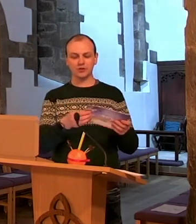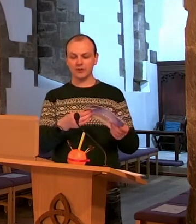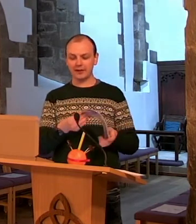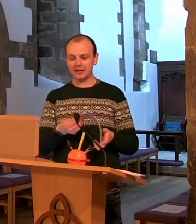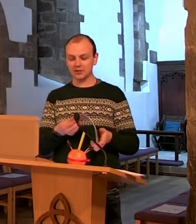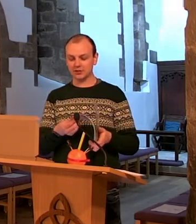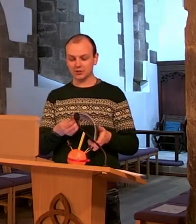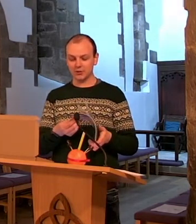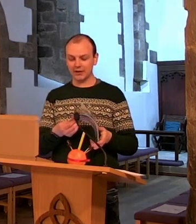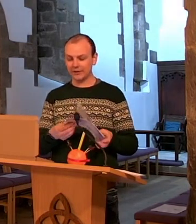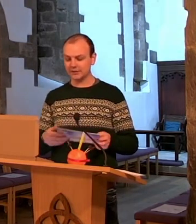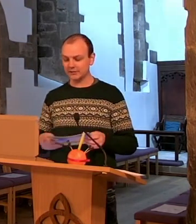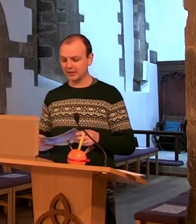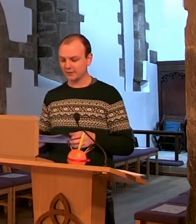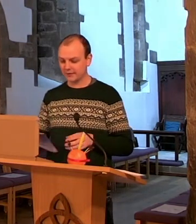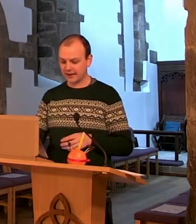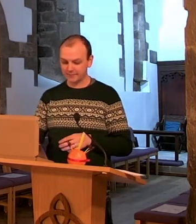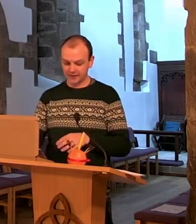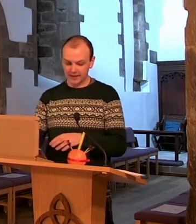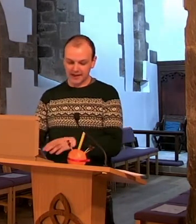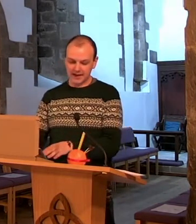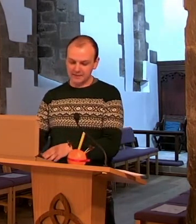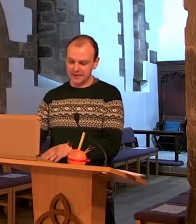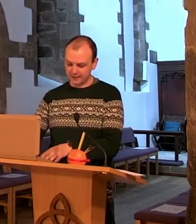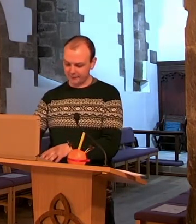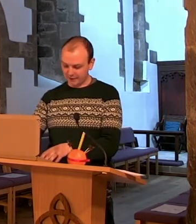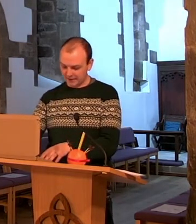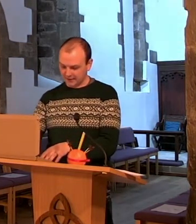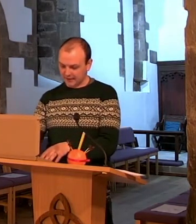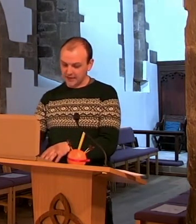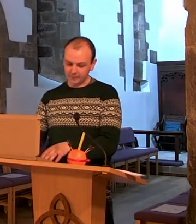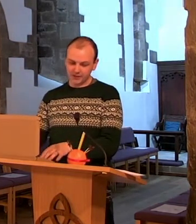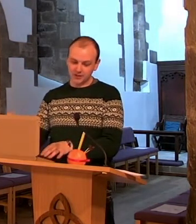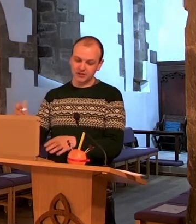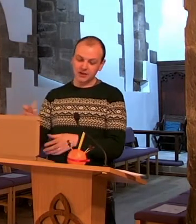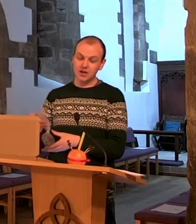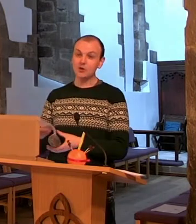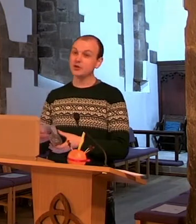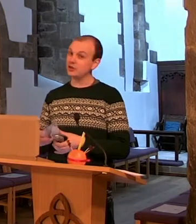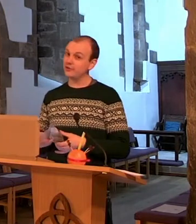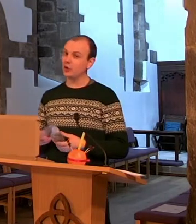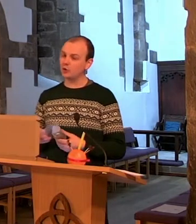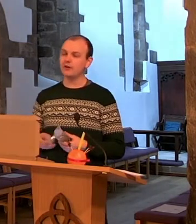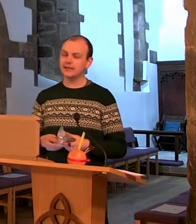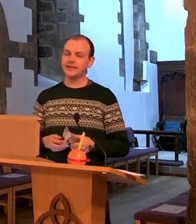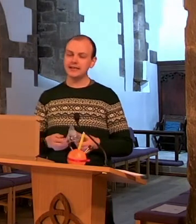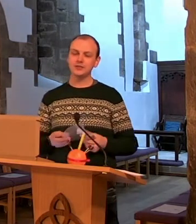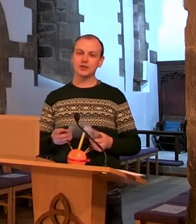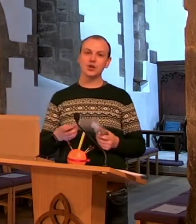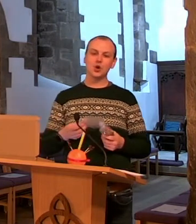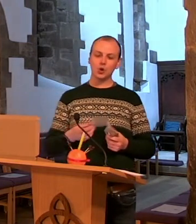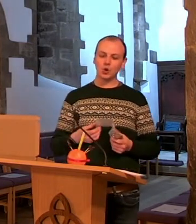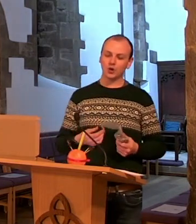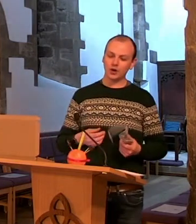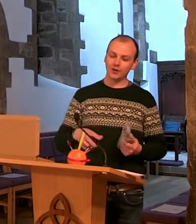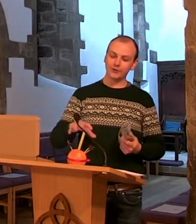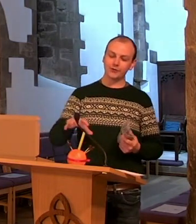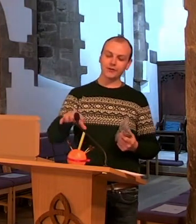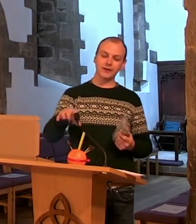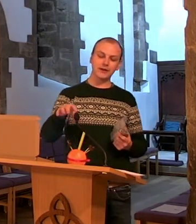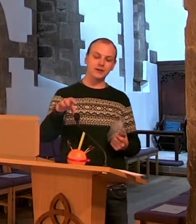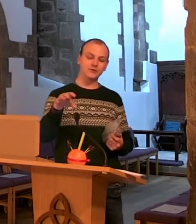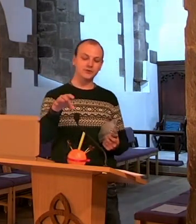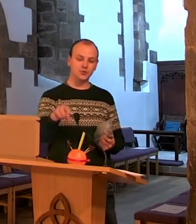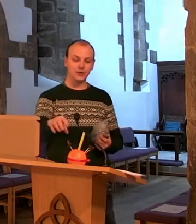some colouring pages as well inside of there. And then finally, because I know that you've already eaten all